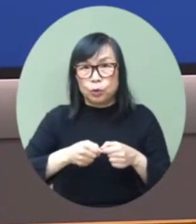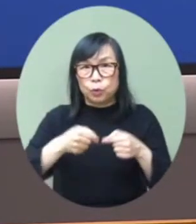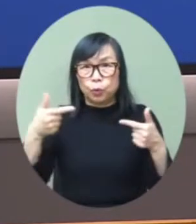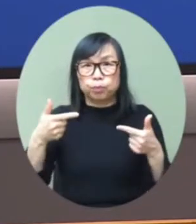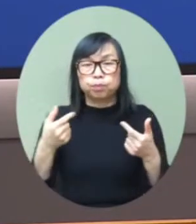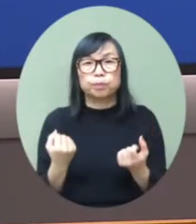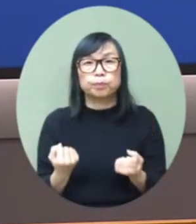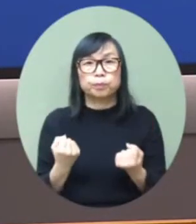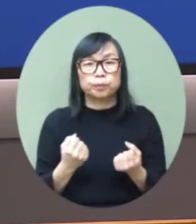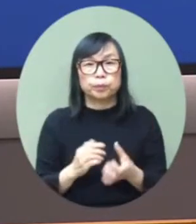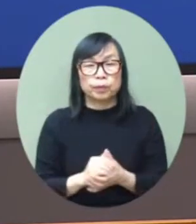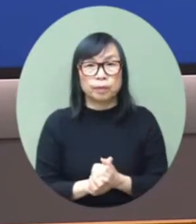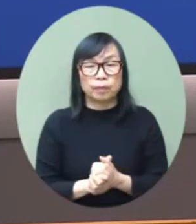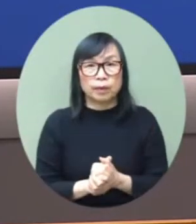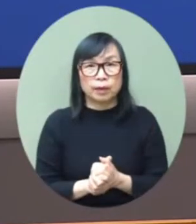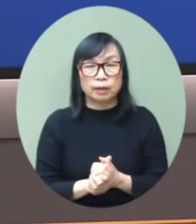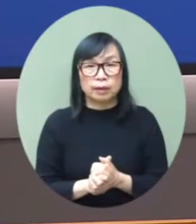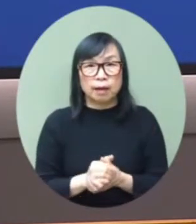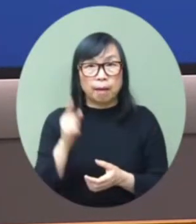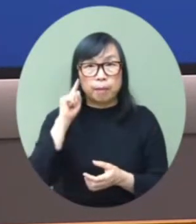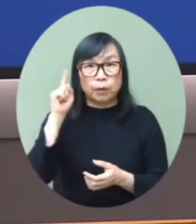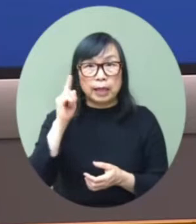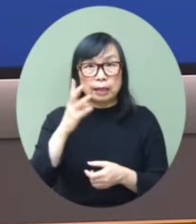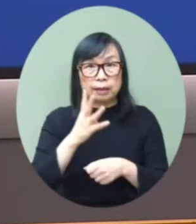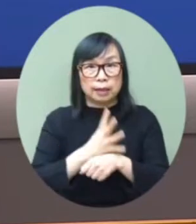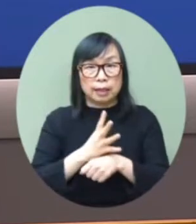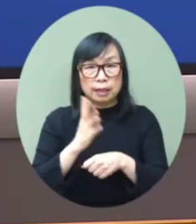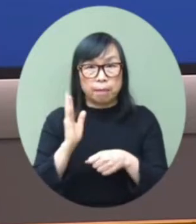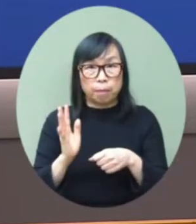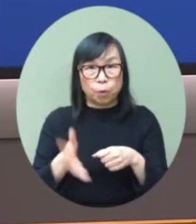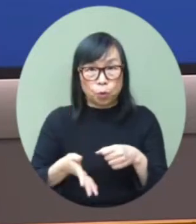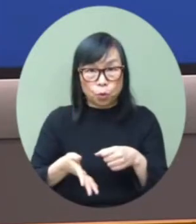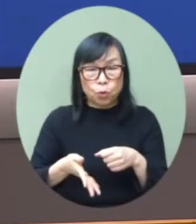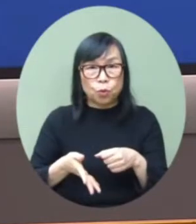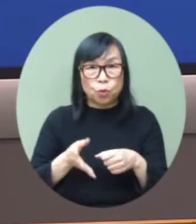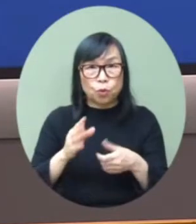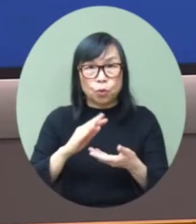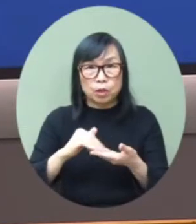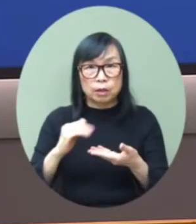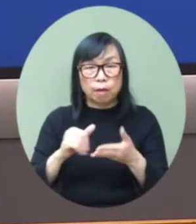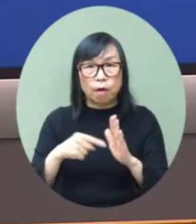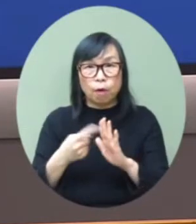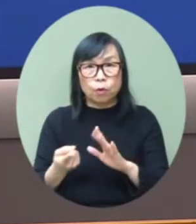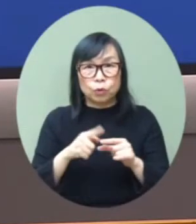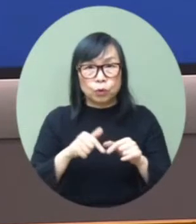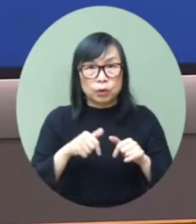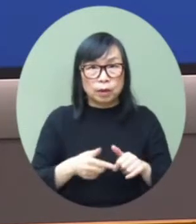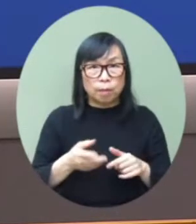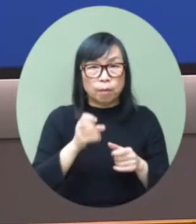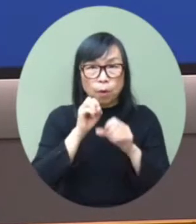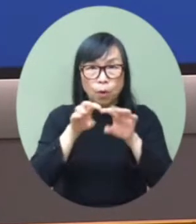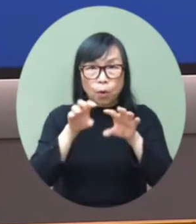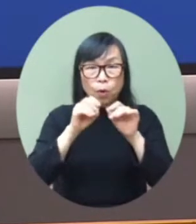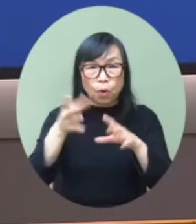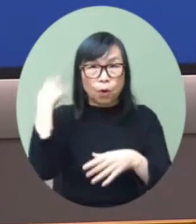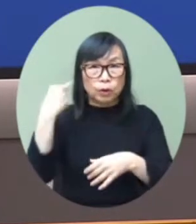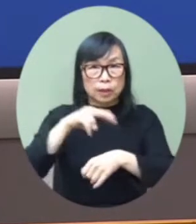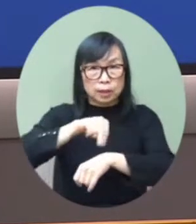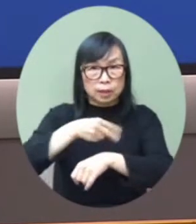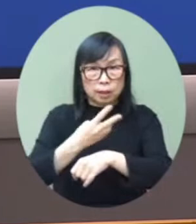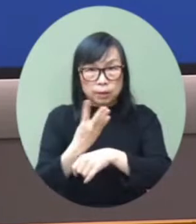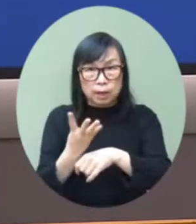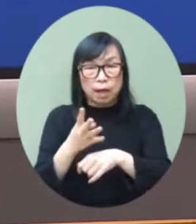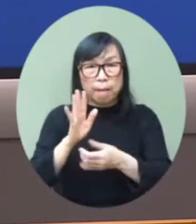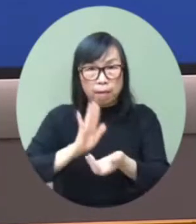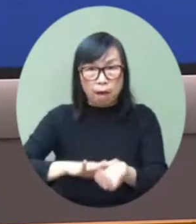more and more members of the public have been using RAT kits to do tests. That's why you